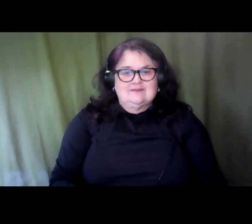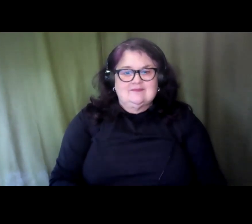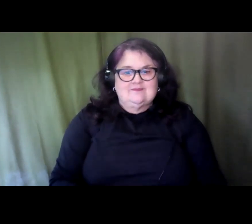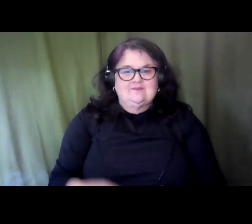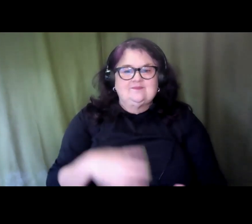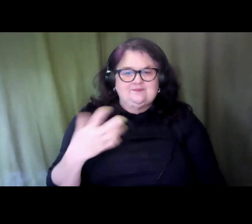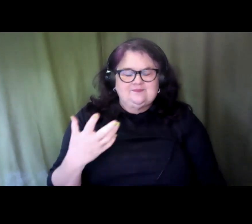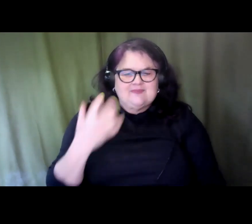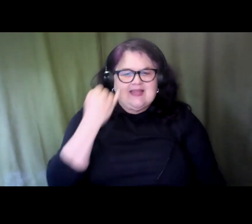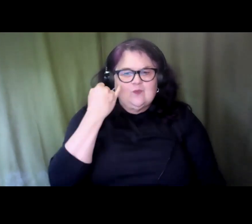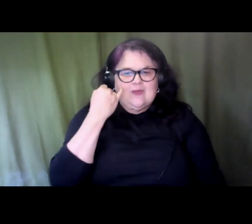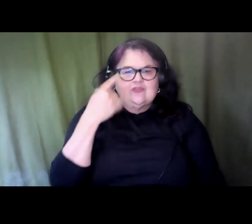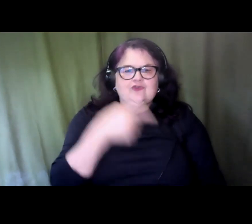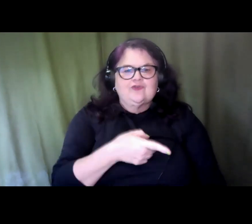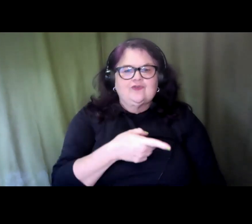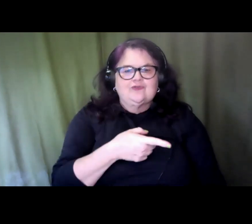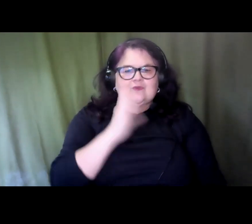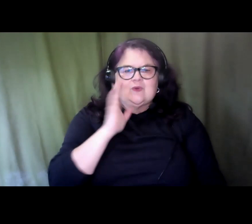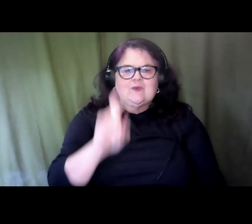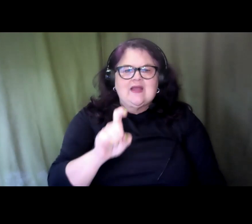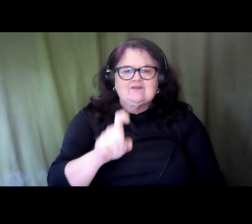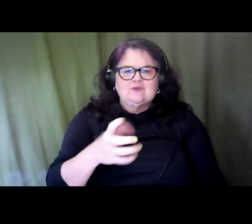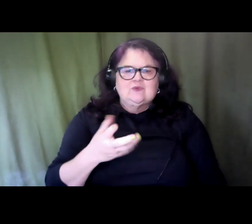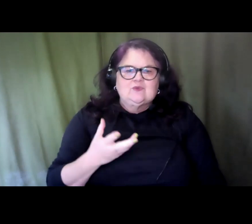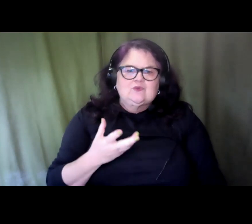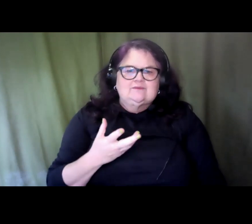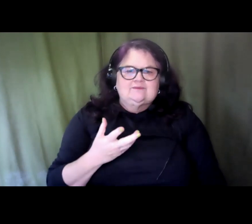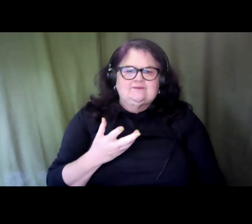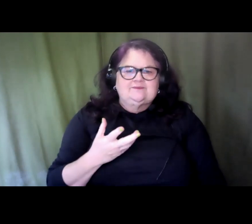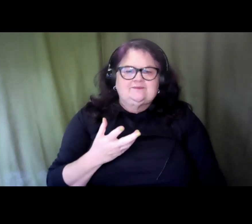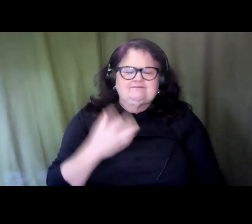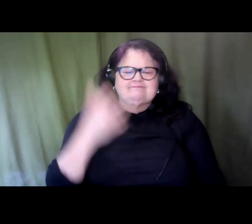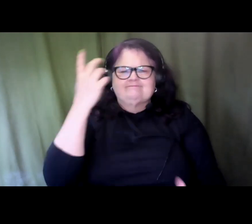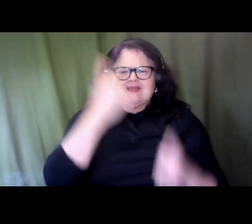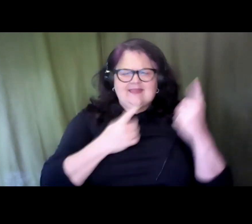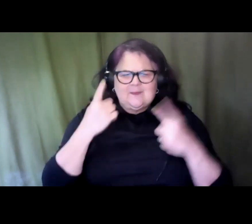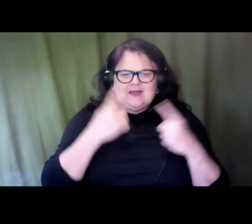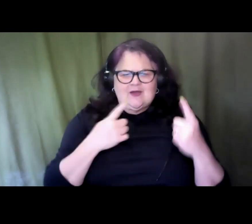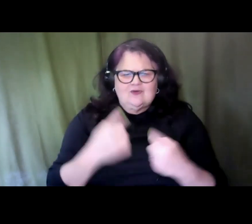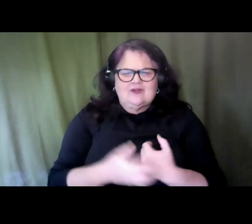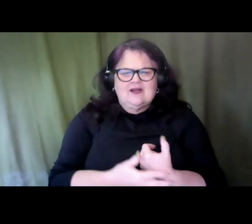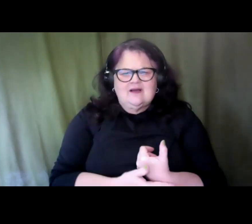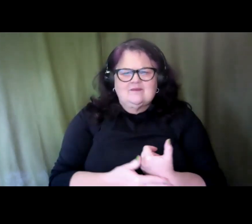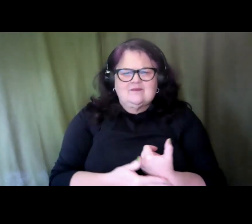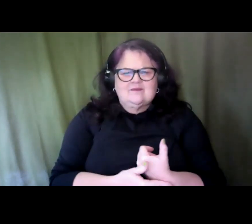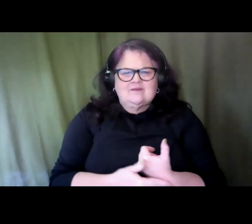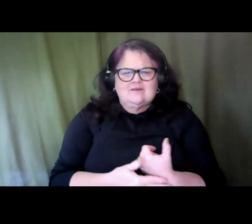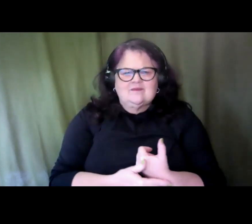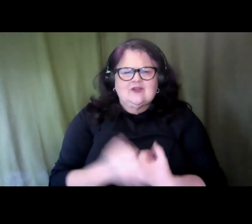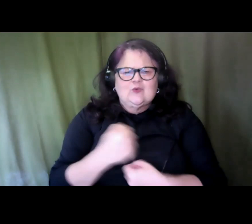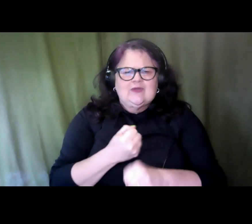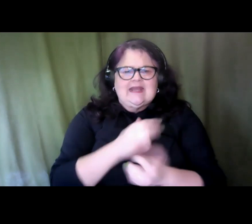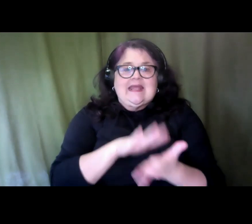and whether we would have to sort of think about creating enough